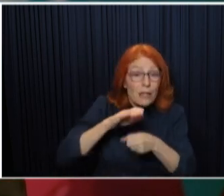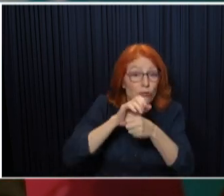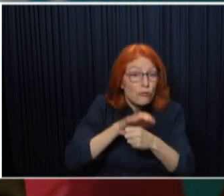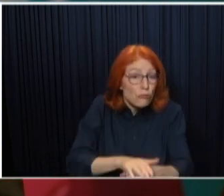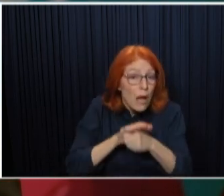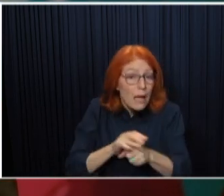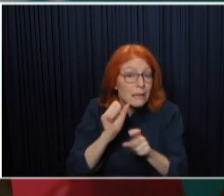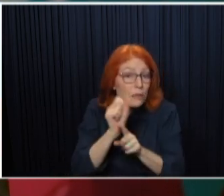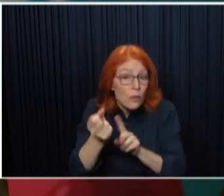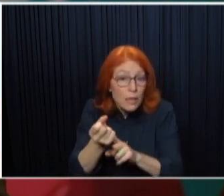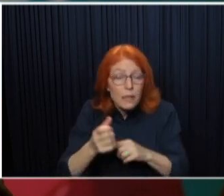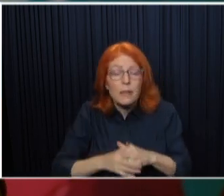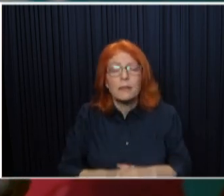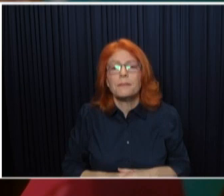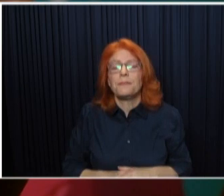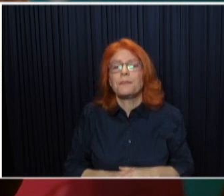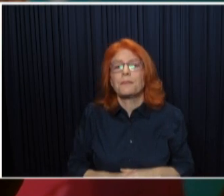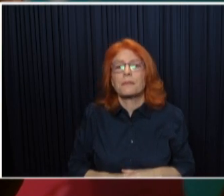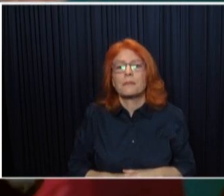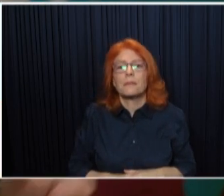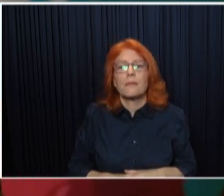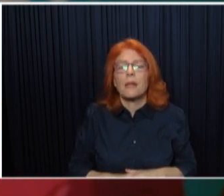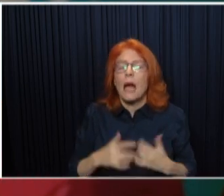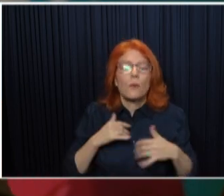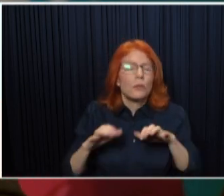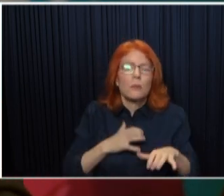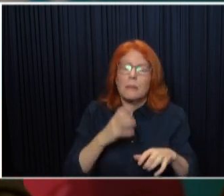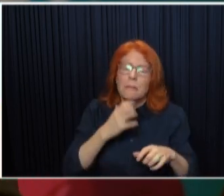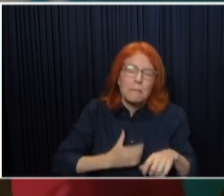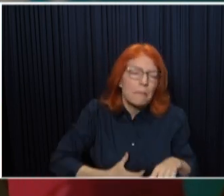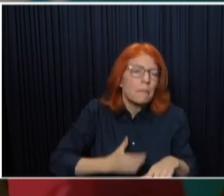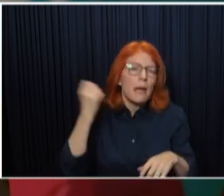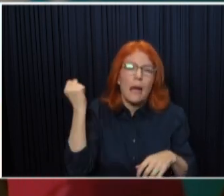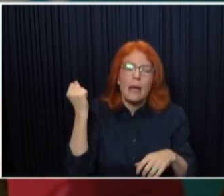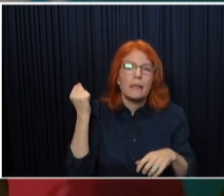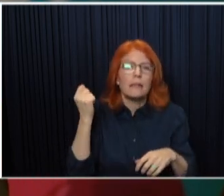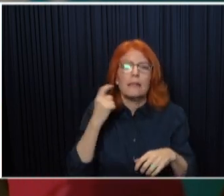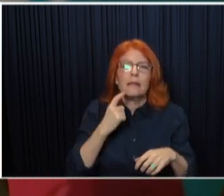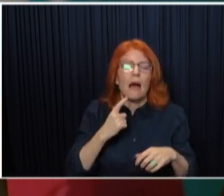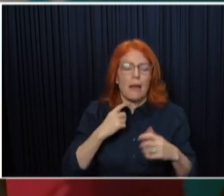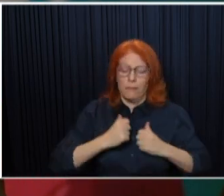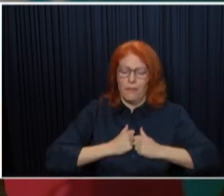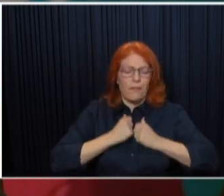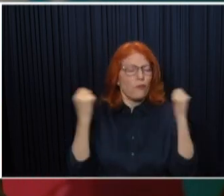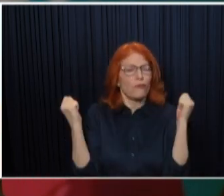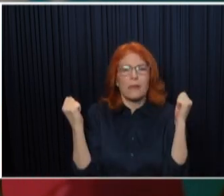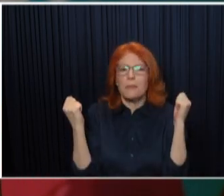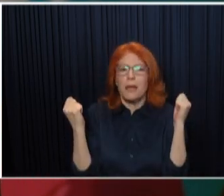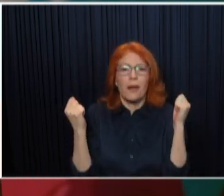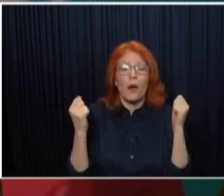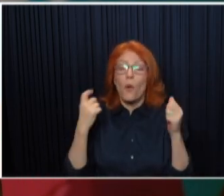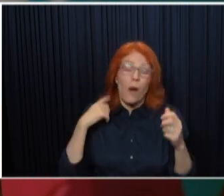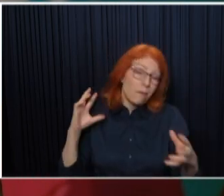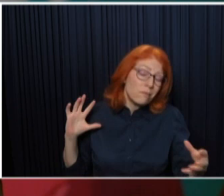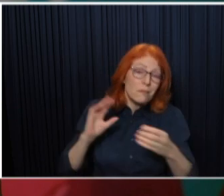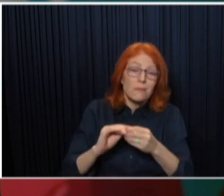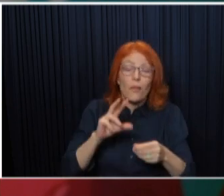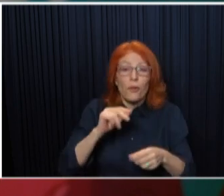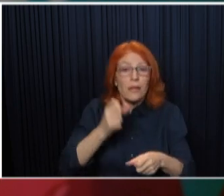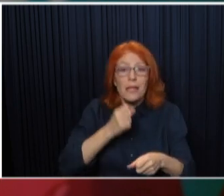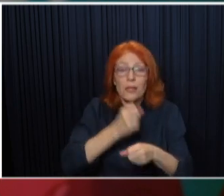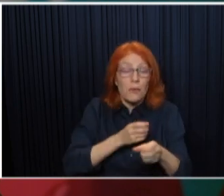conditions. I will just do my absolute best. I'm very transparent. Everything I've done for 30 years